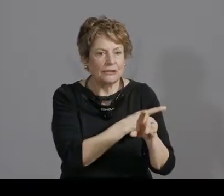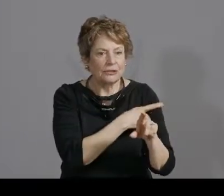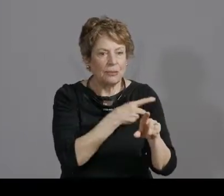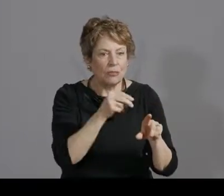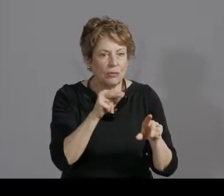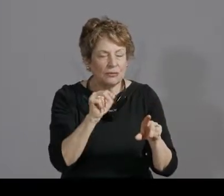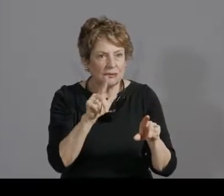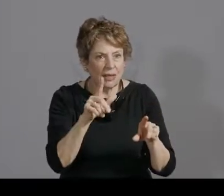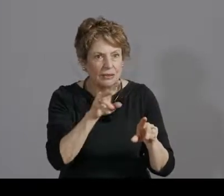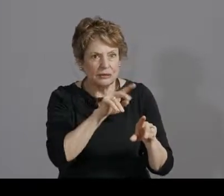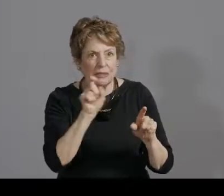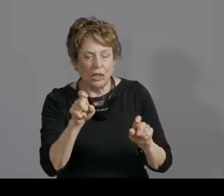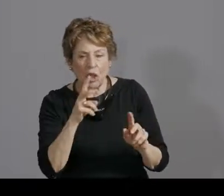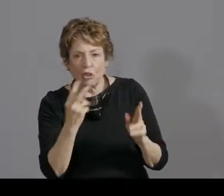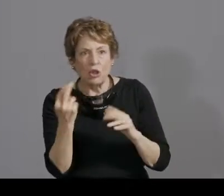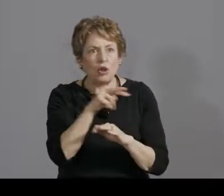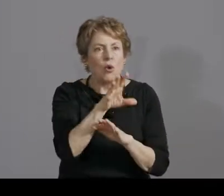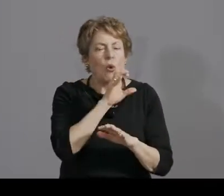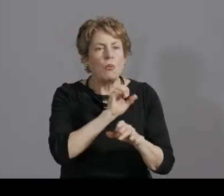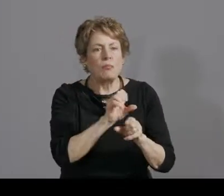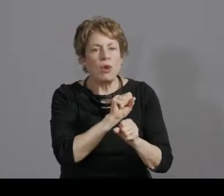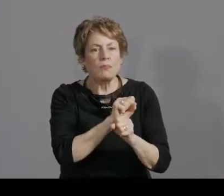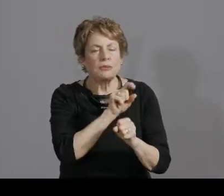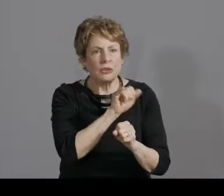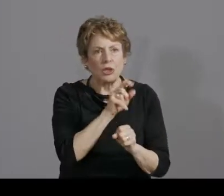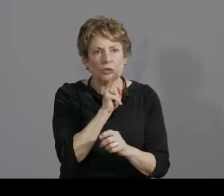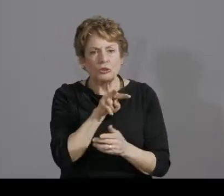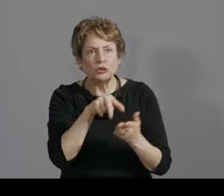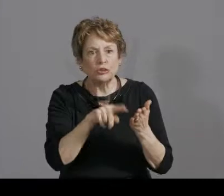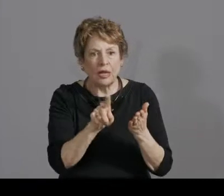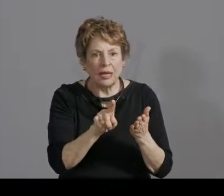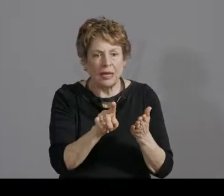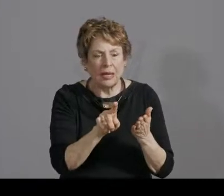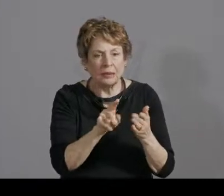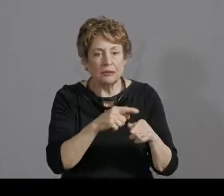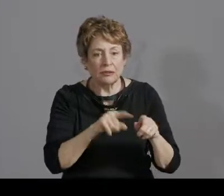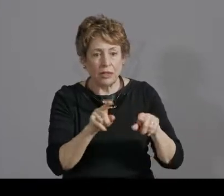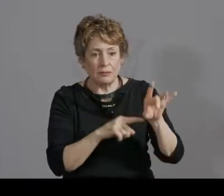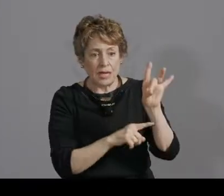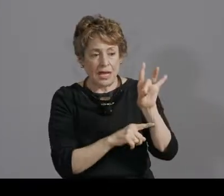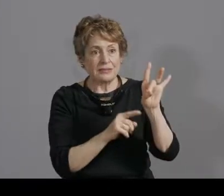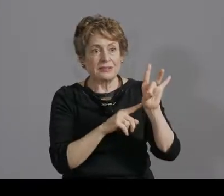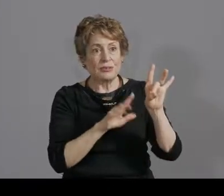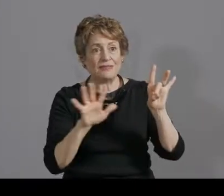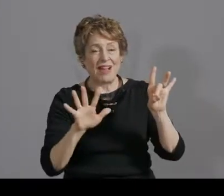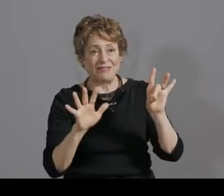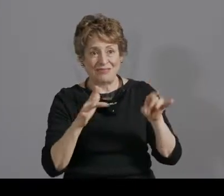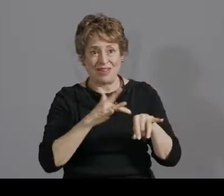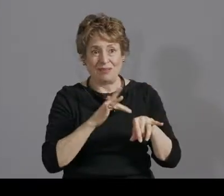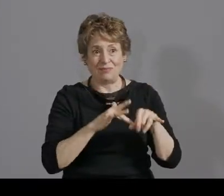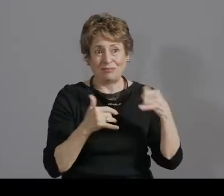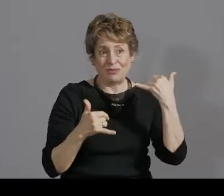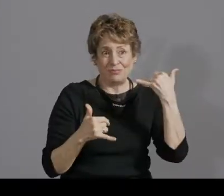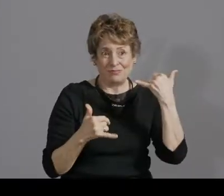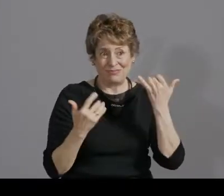appointments. So they are available 8 to 5 in both English and Spanish.